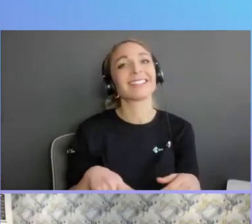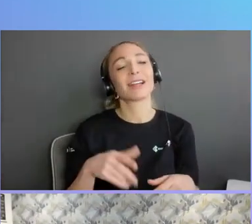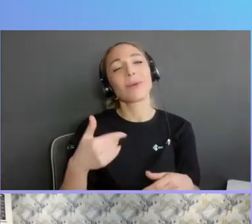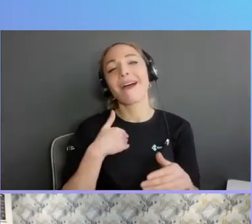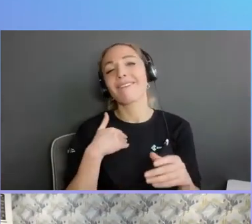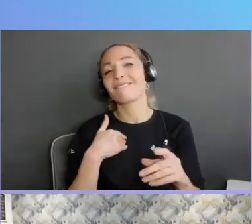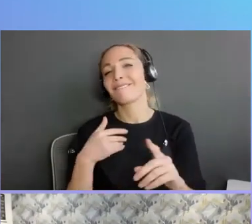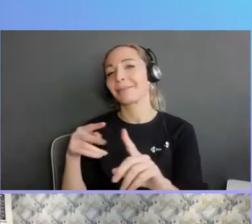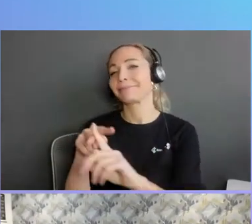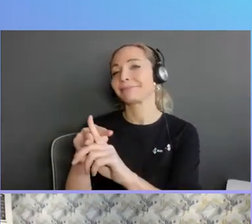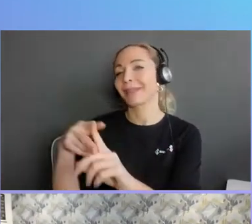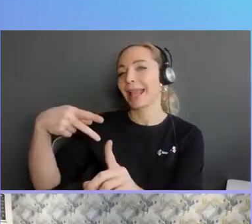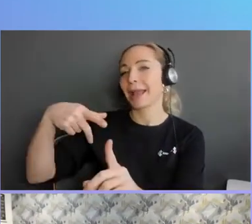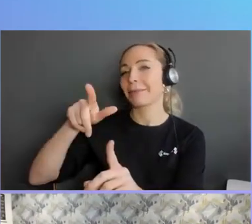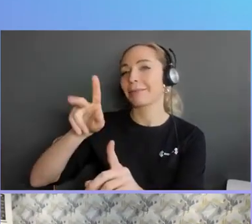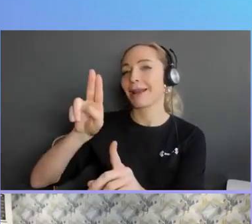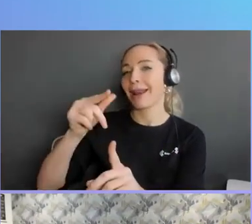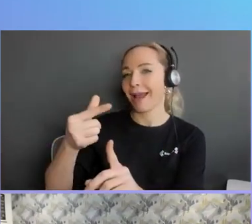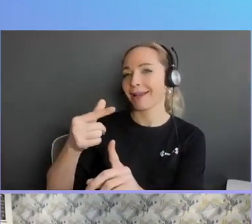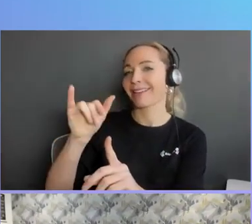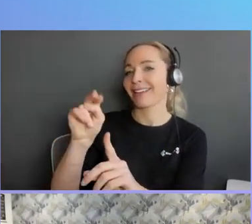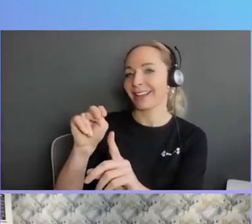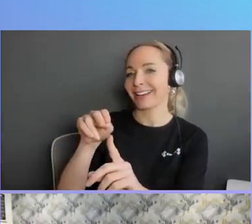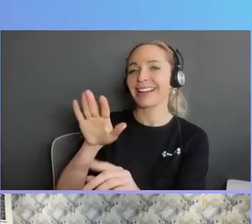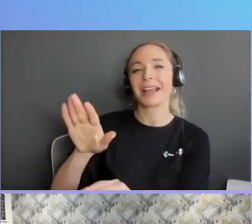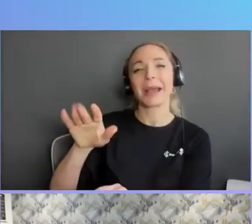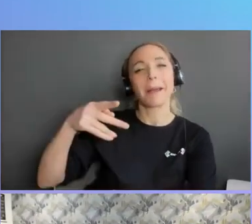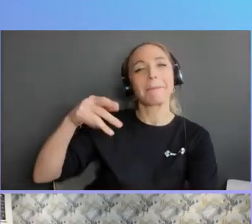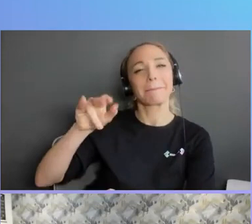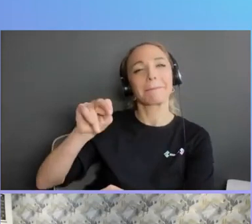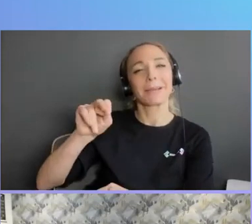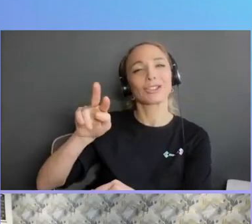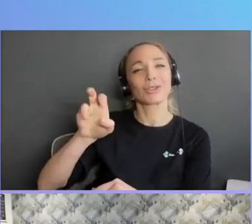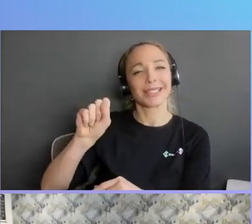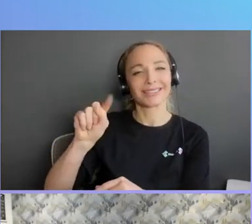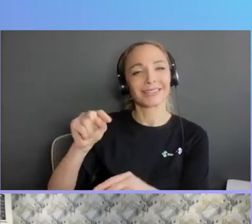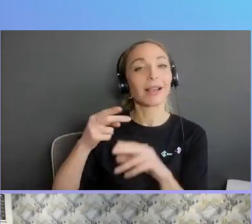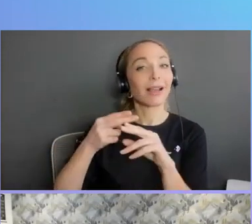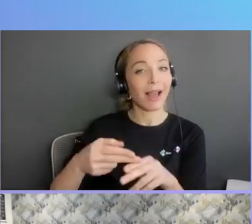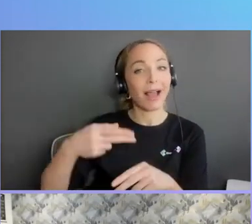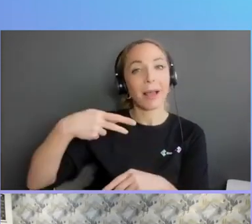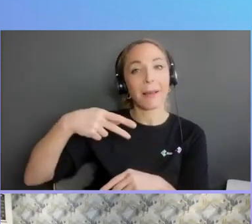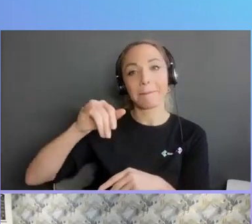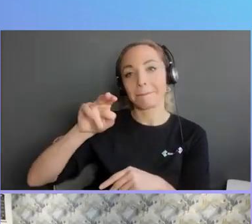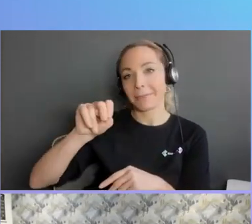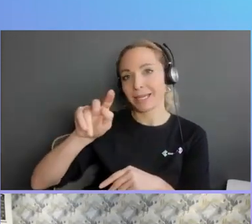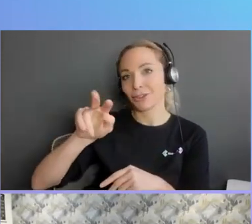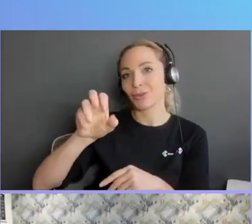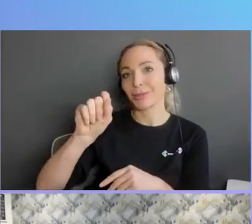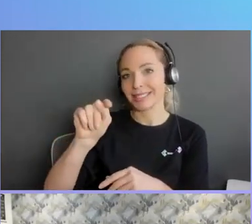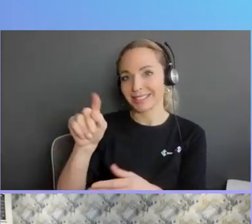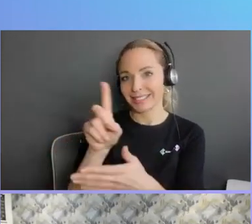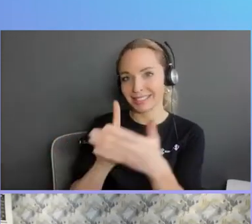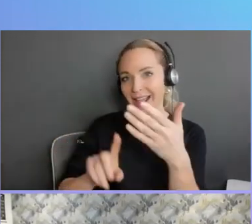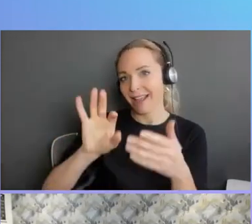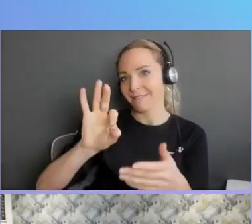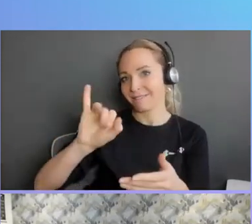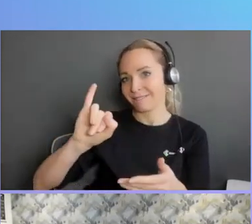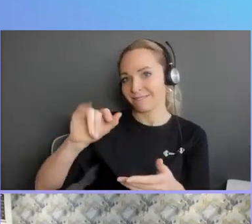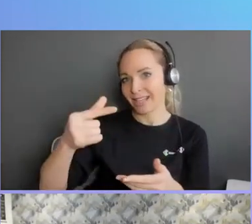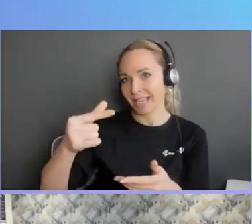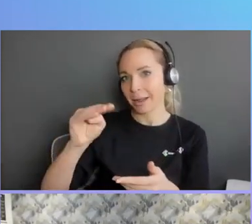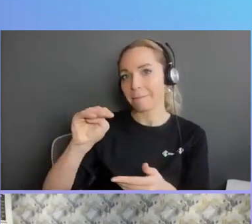Pinterest that it's called Pinterest Design Figma plugin. We are trying to add text